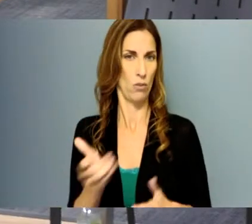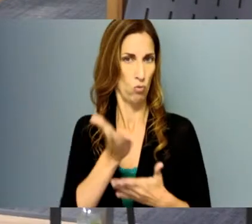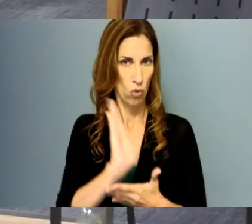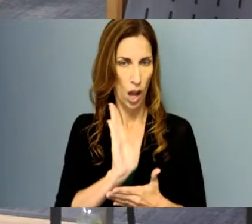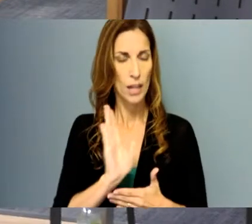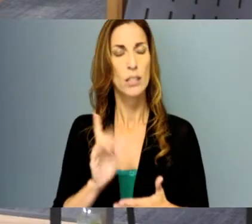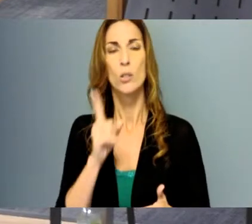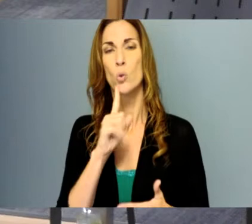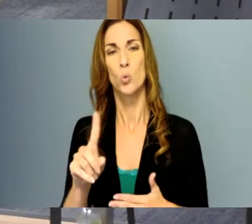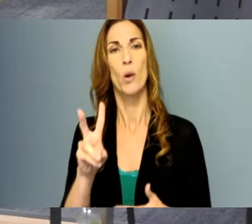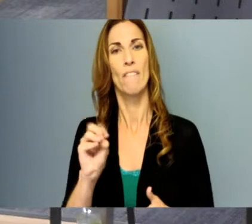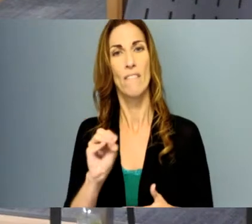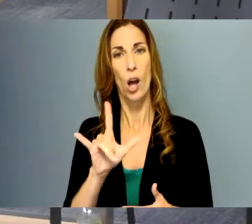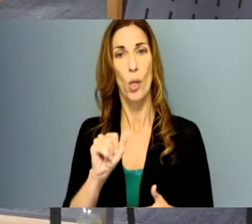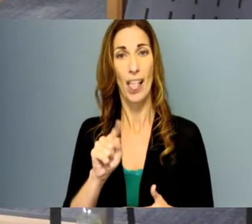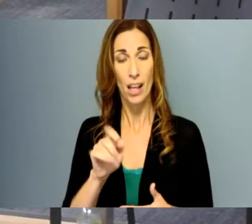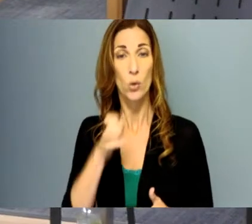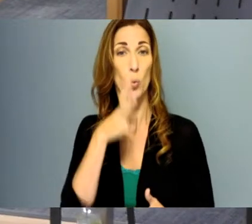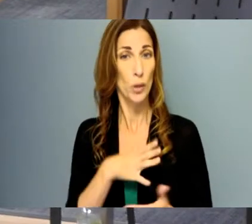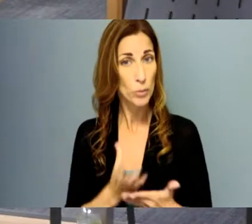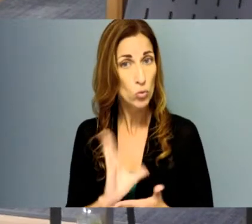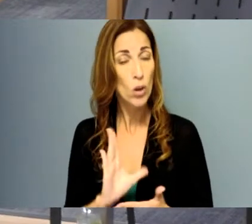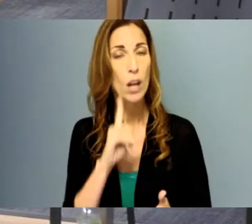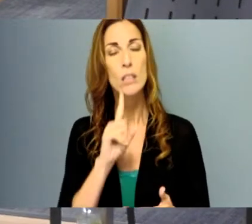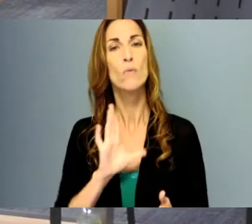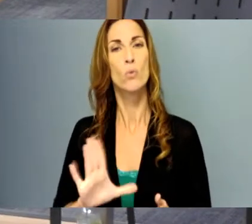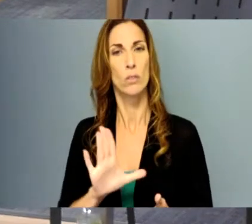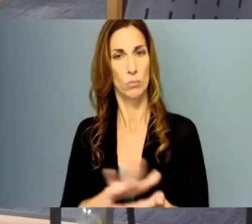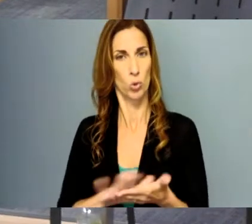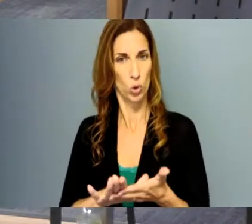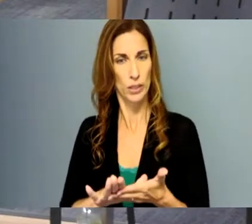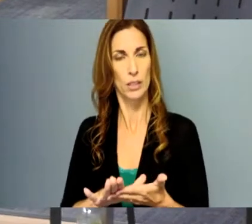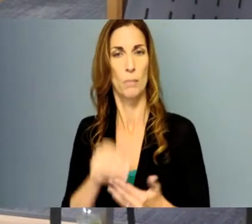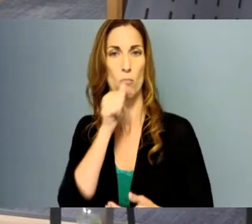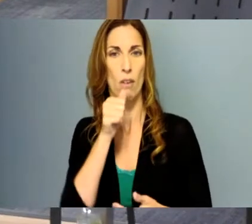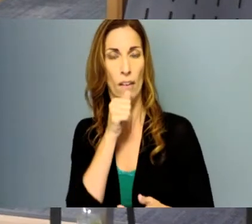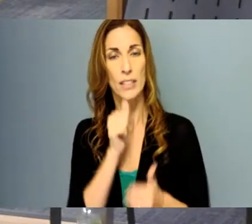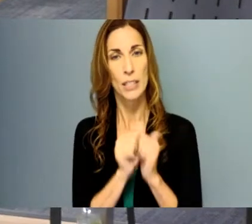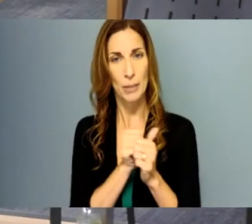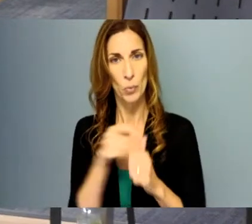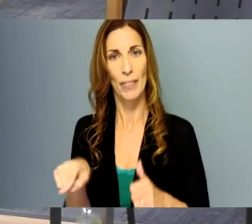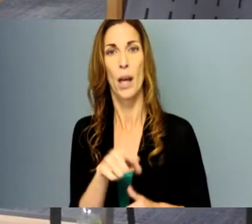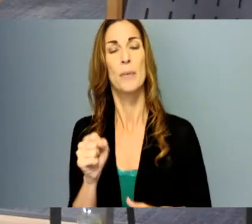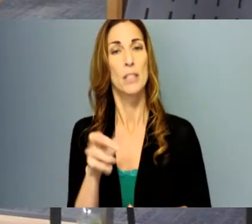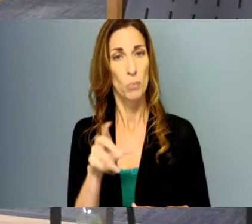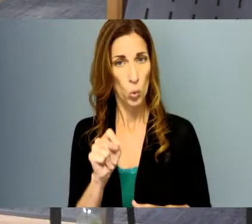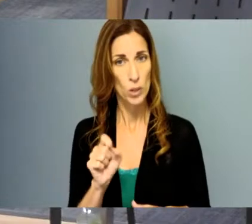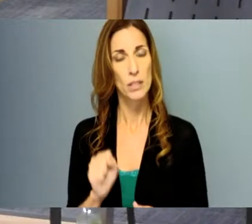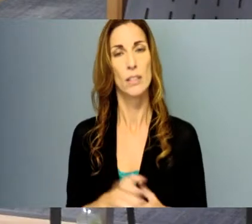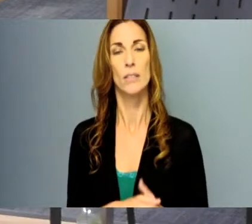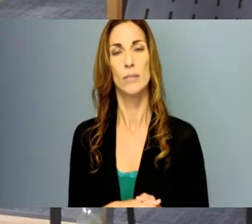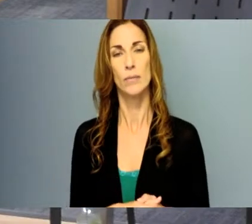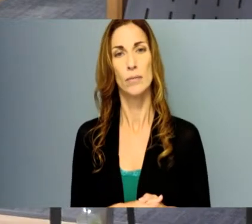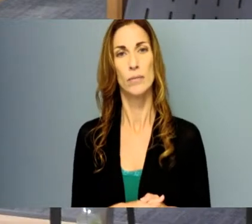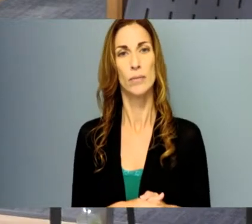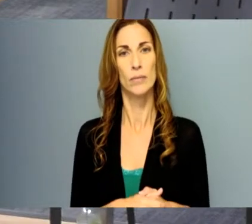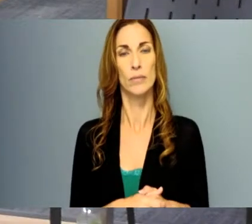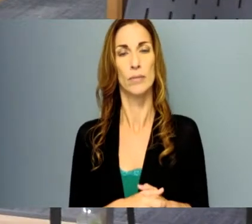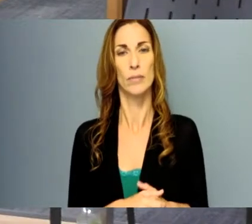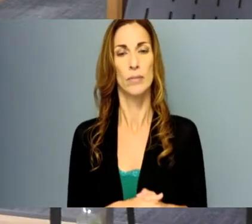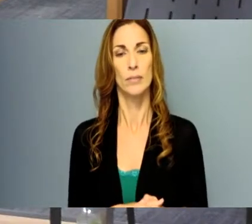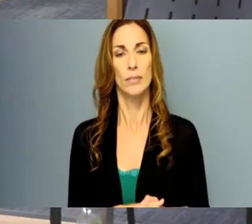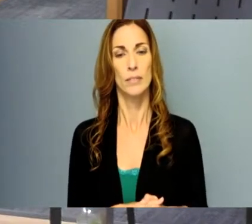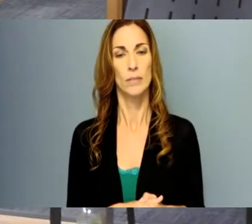to violate women's rights for security and privacy and to compete with them in sports. And so this